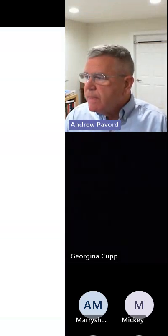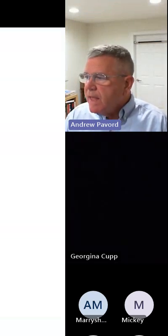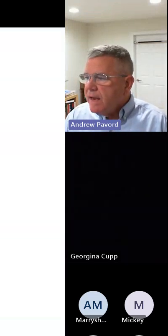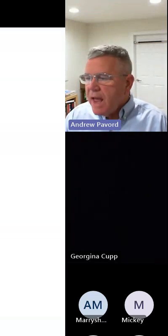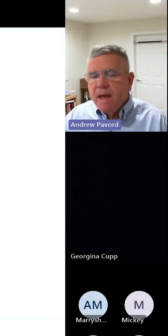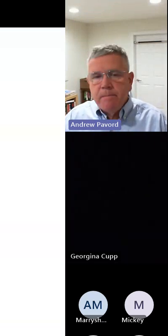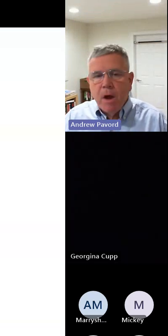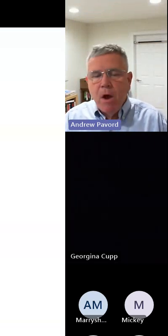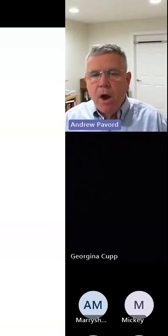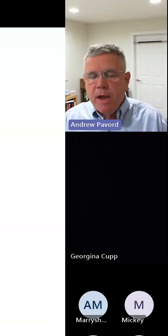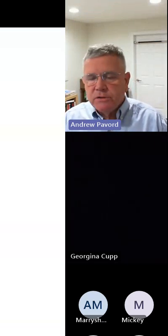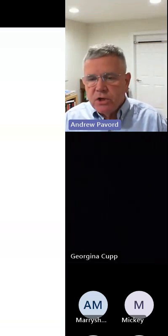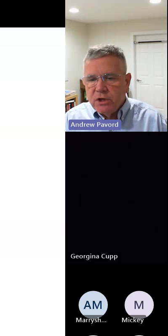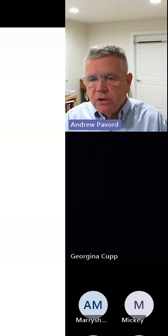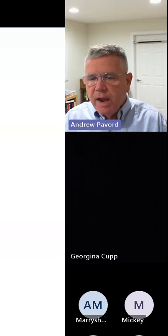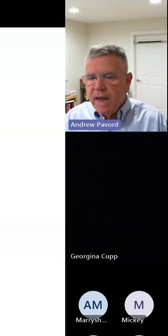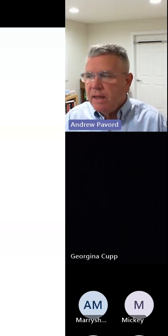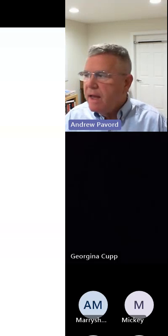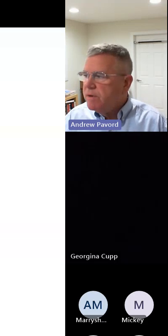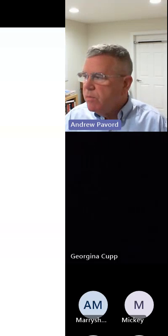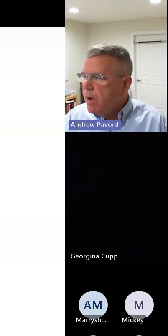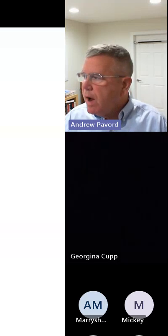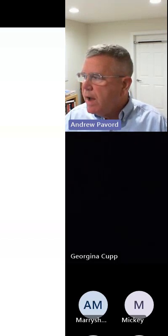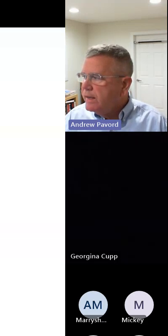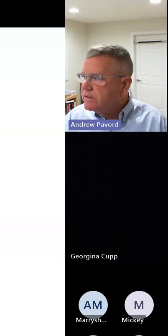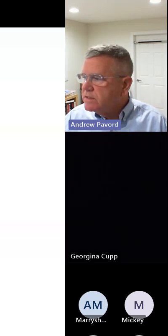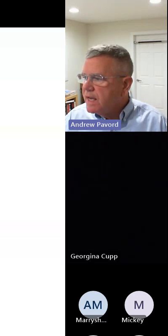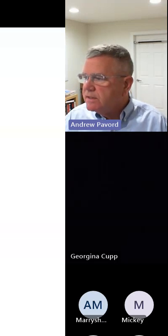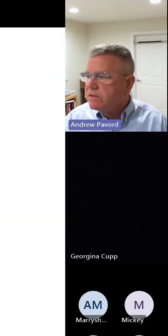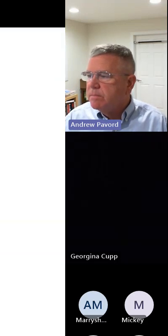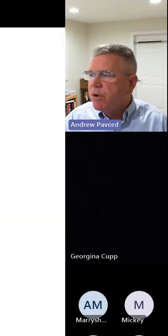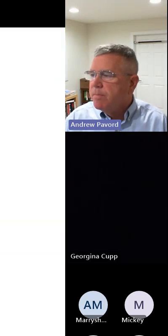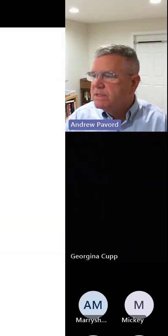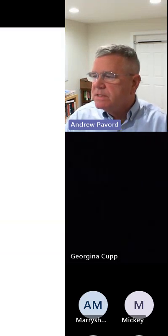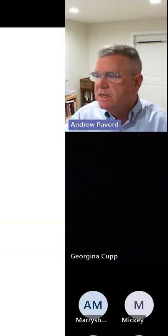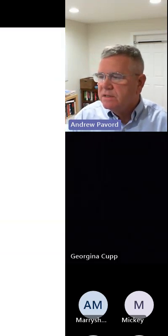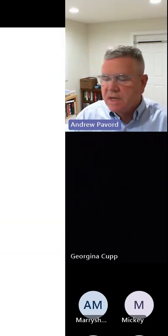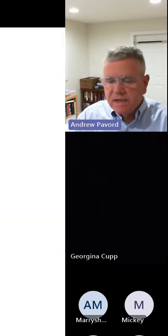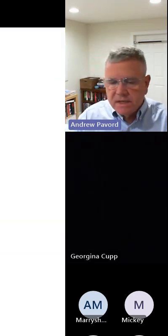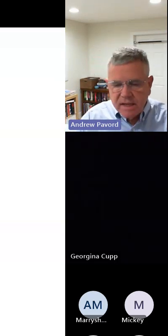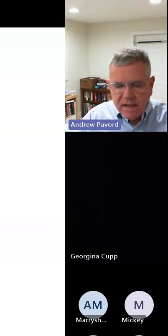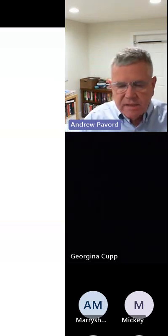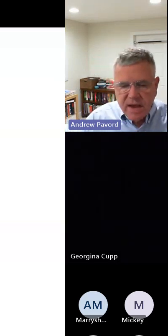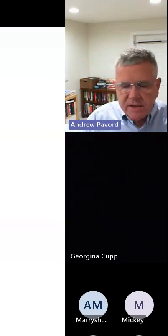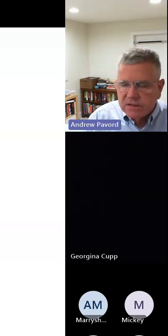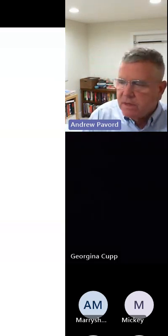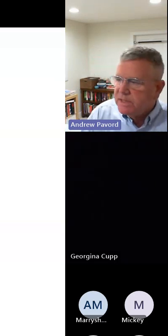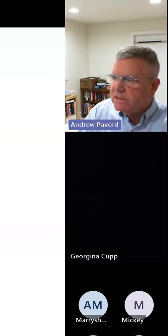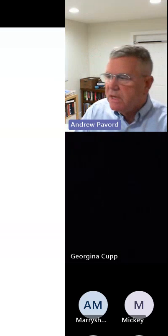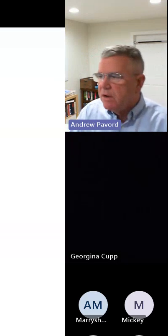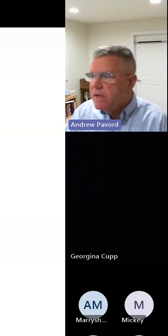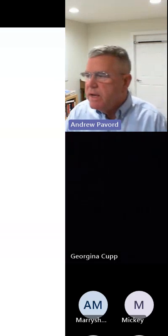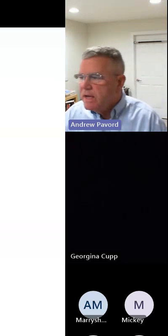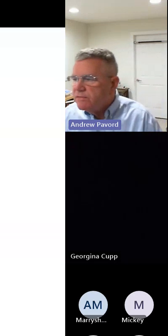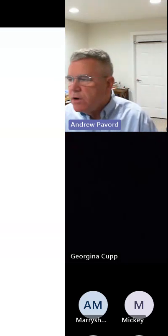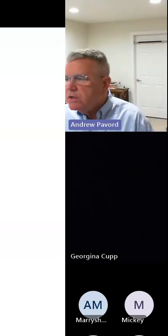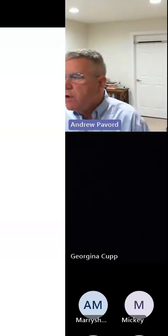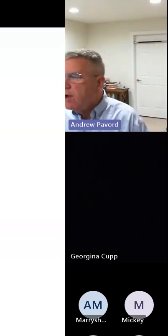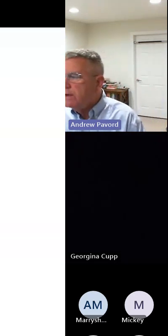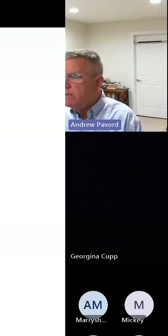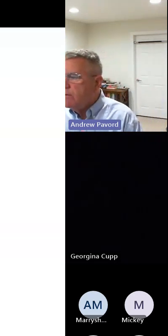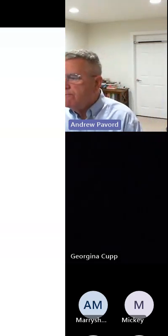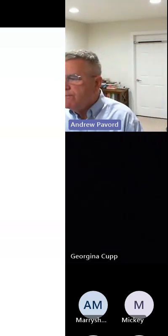So in Circular A11, it states that the purpose is, and it lays it out in some detail,